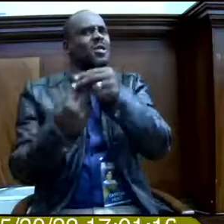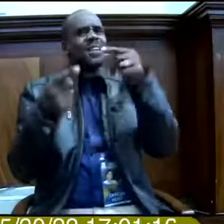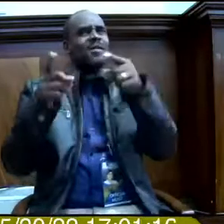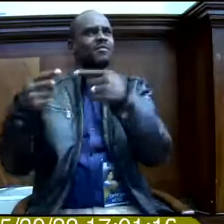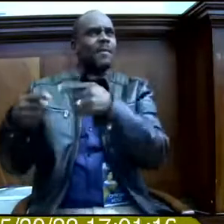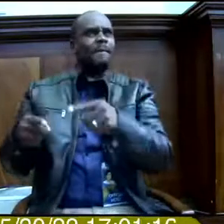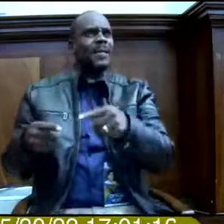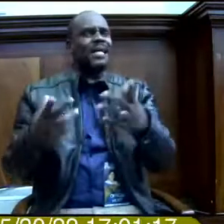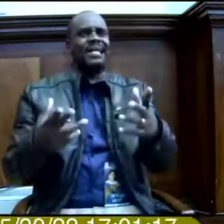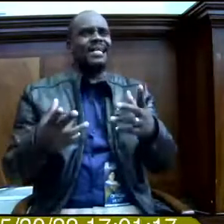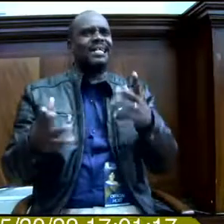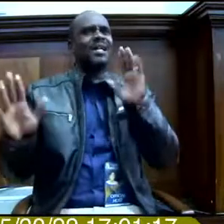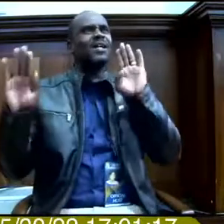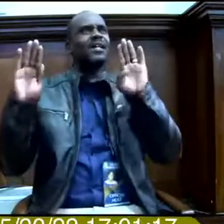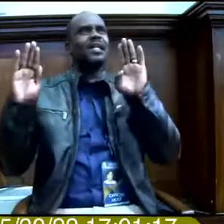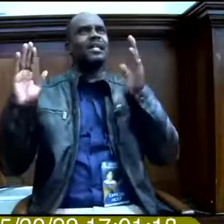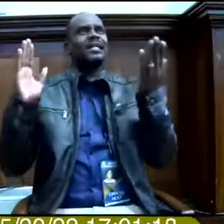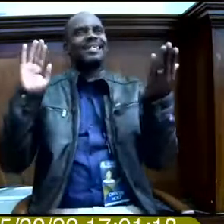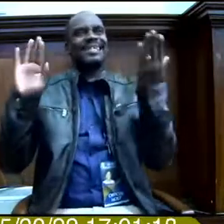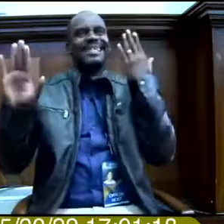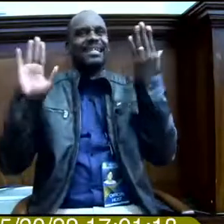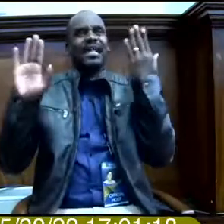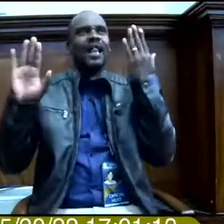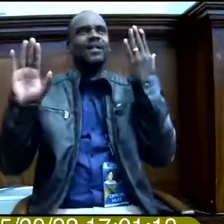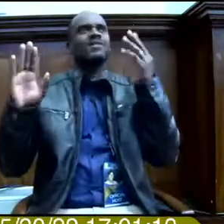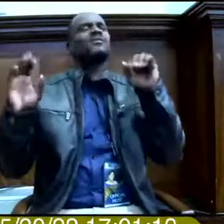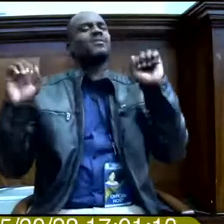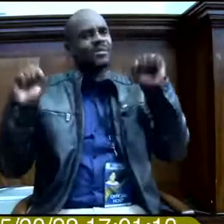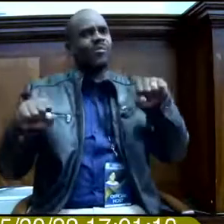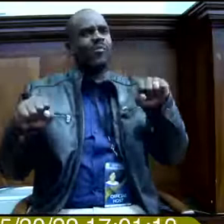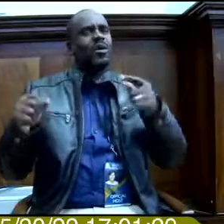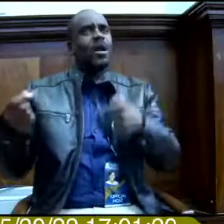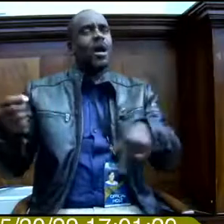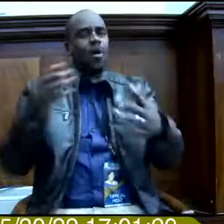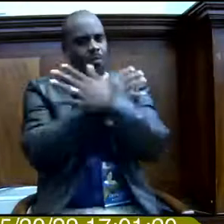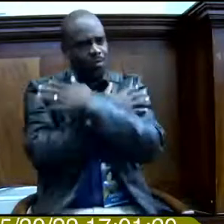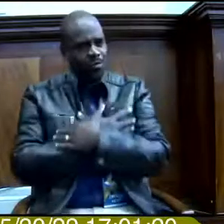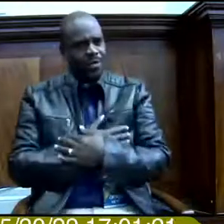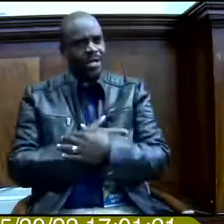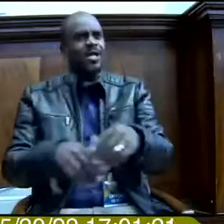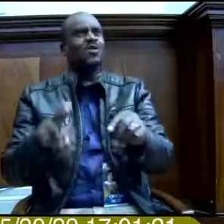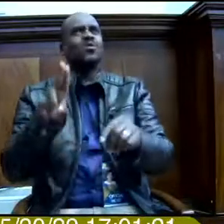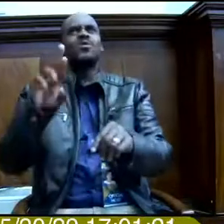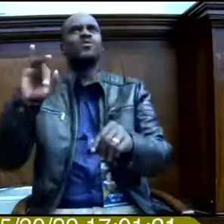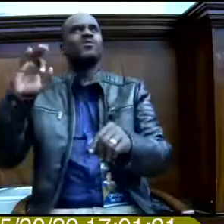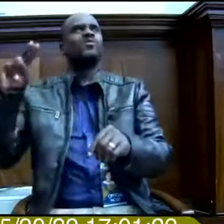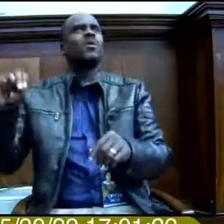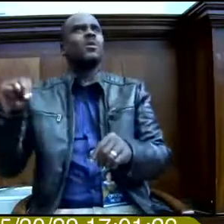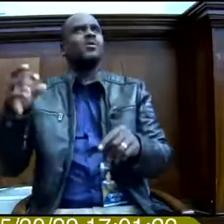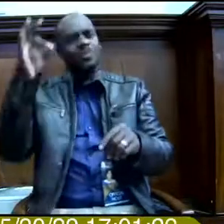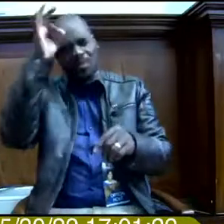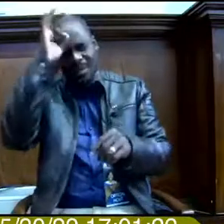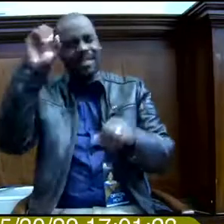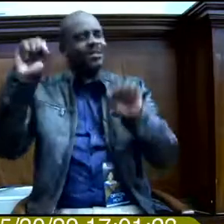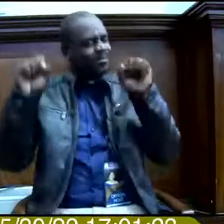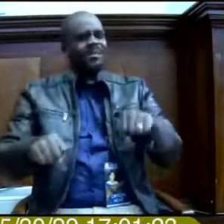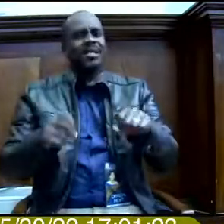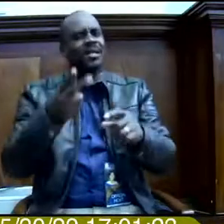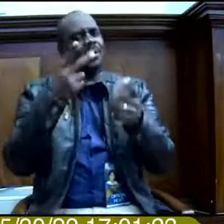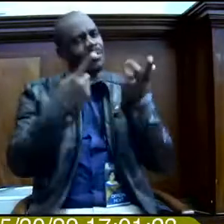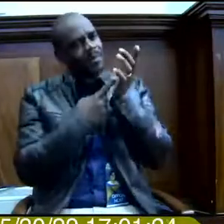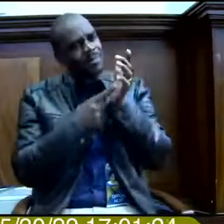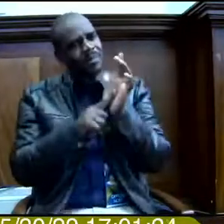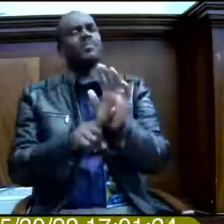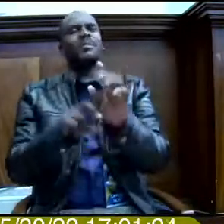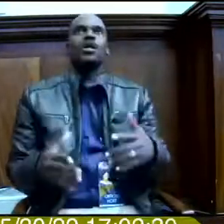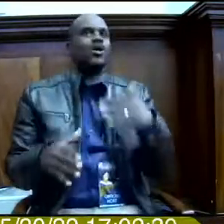the traffic co officers that do not have uniform whether that traffic officer belongs to staff to